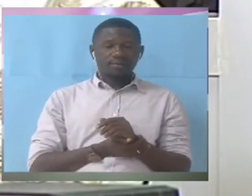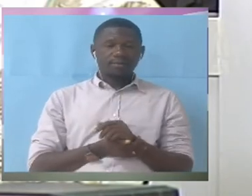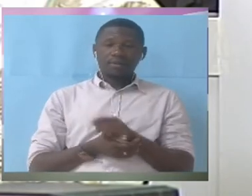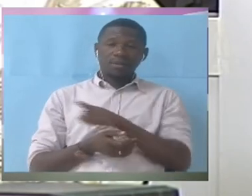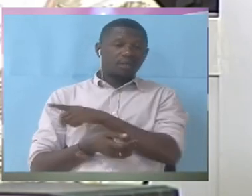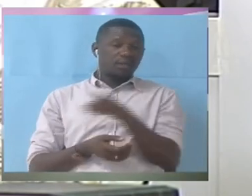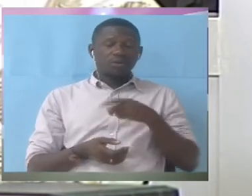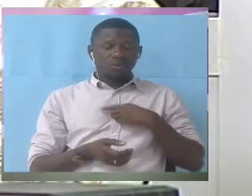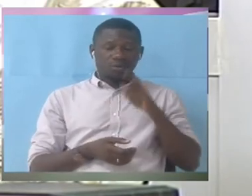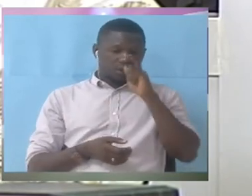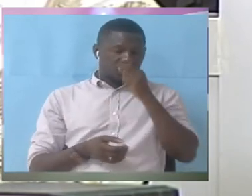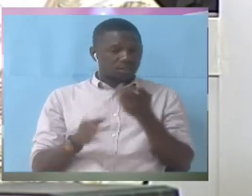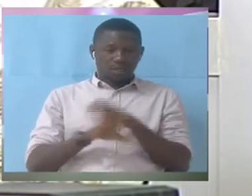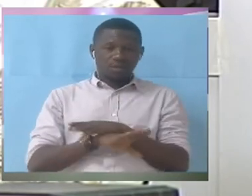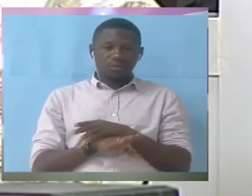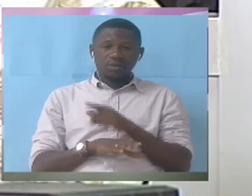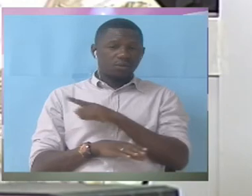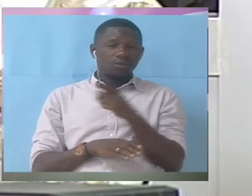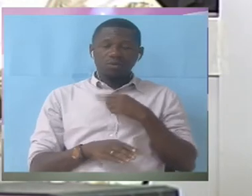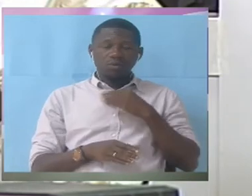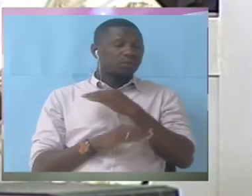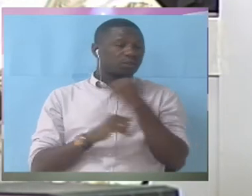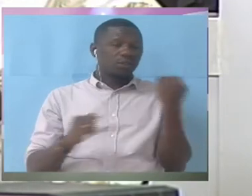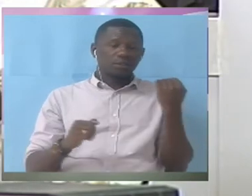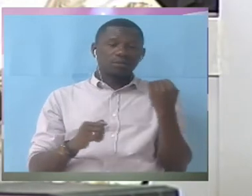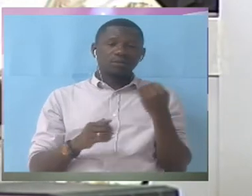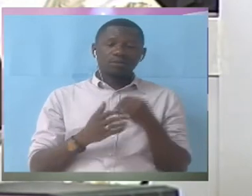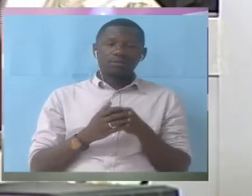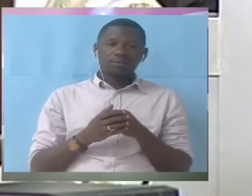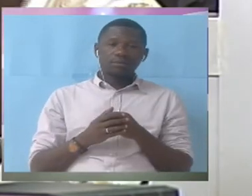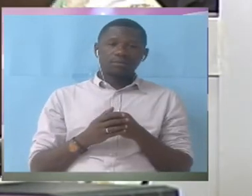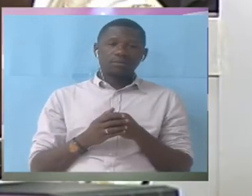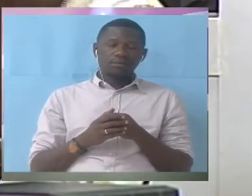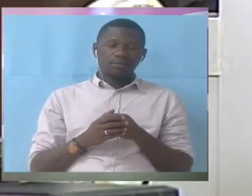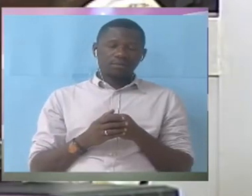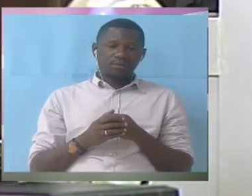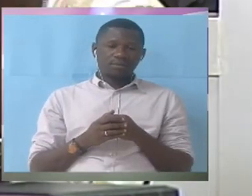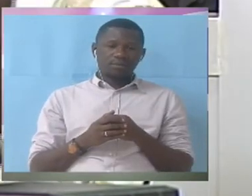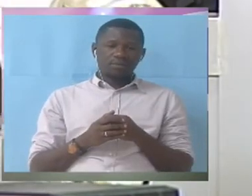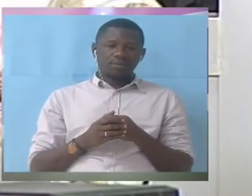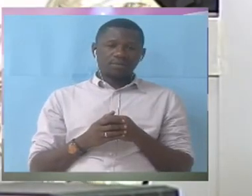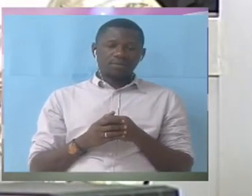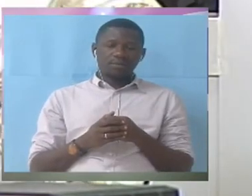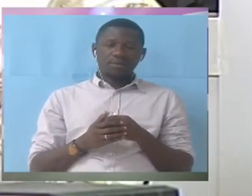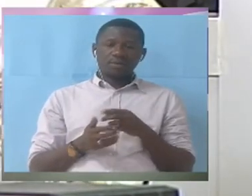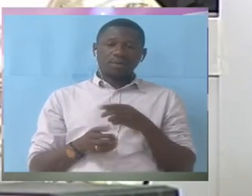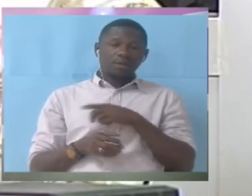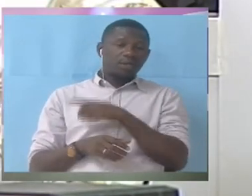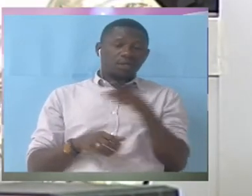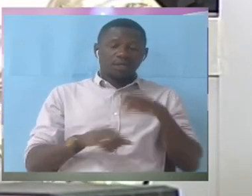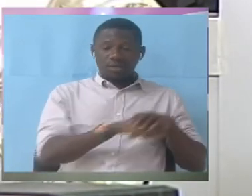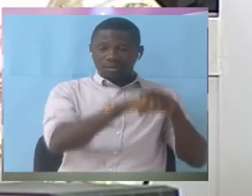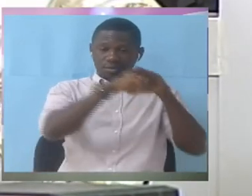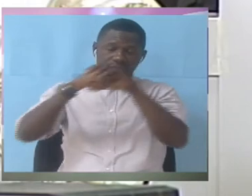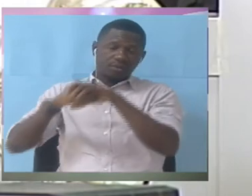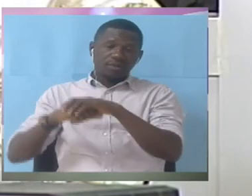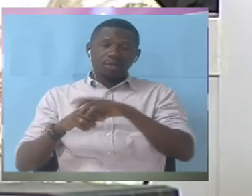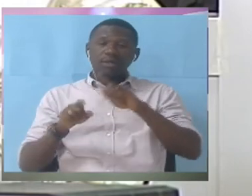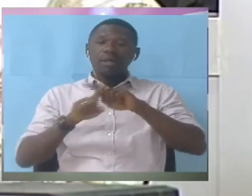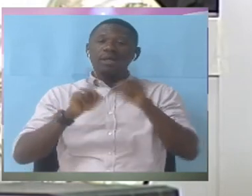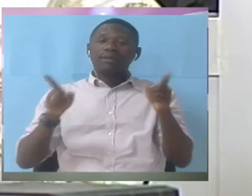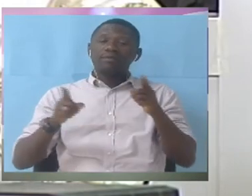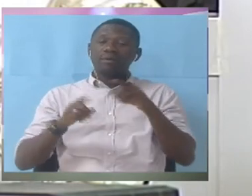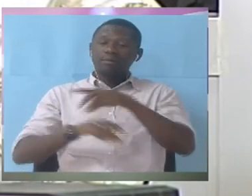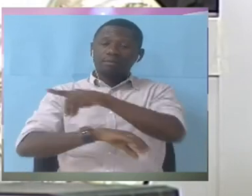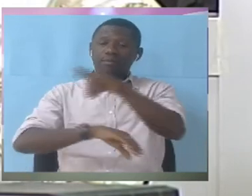Rayun. They were not killed. Rayun len. They are in another confinement. Muneko ñu ngi len yobbu ci fenen fuñ